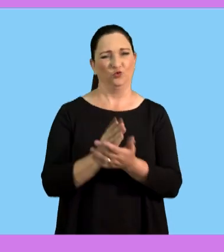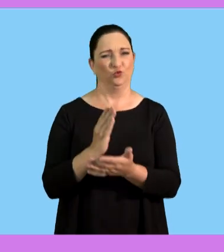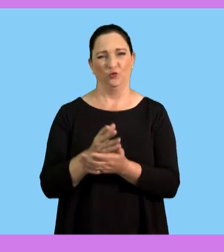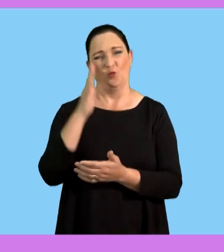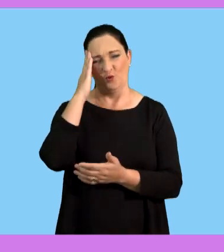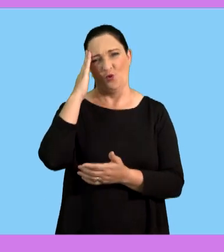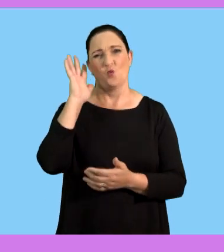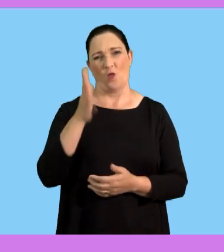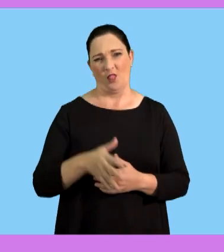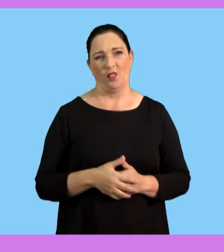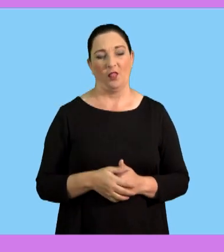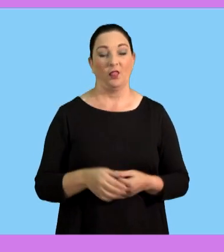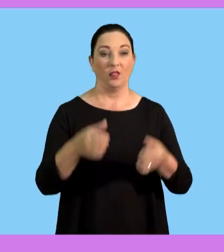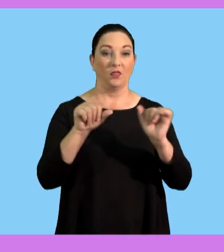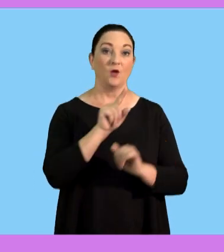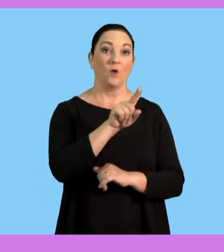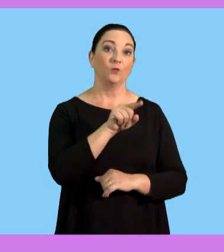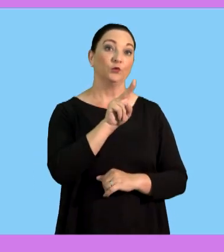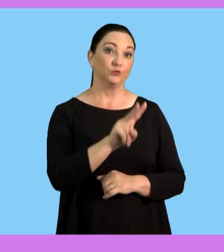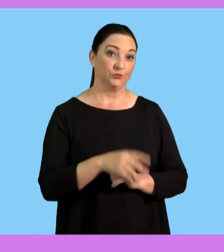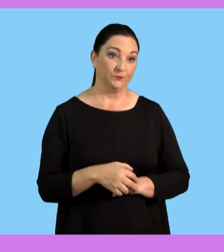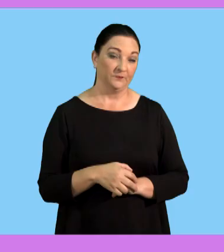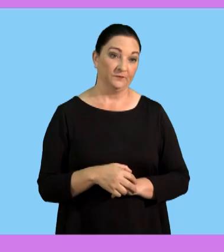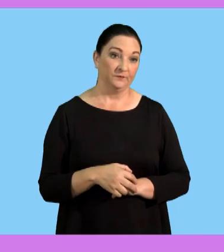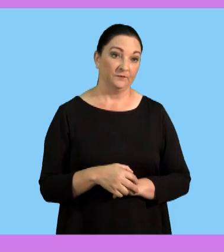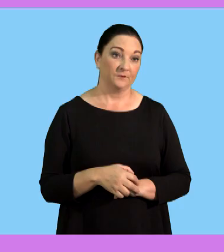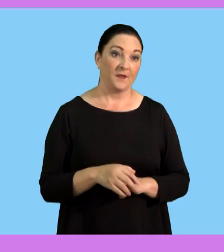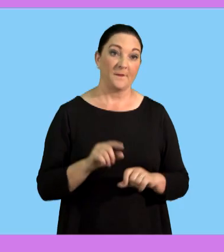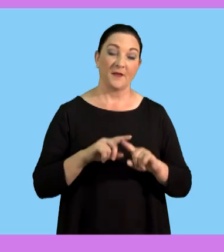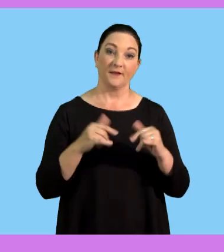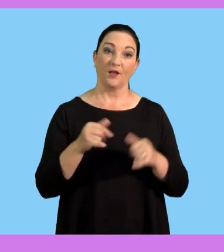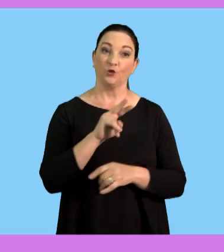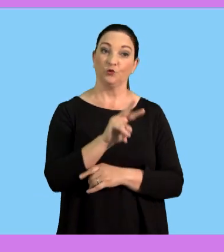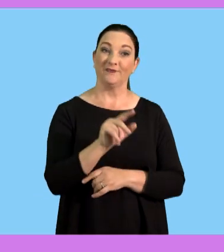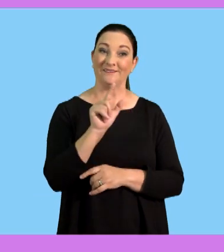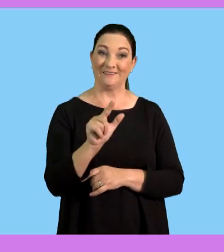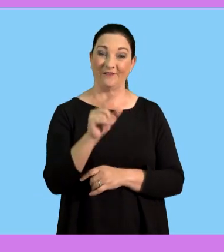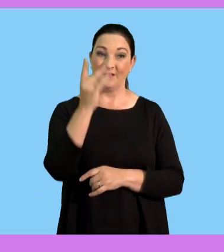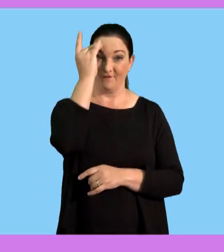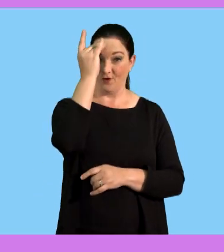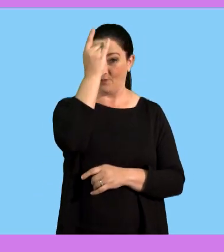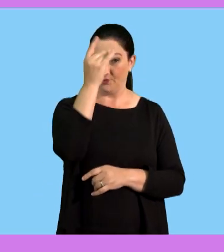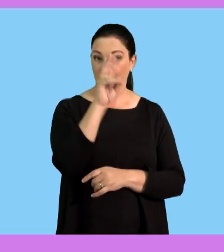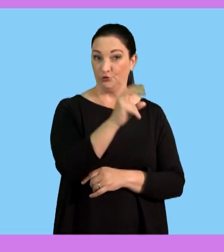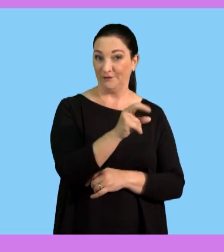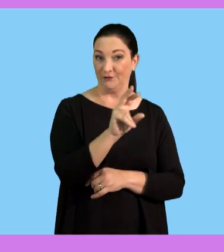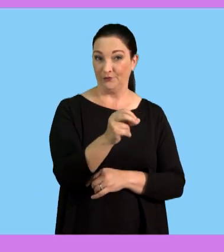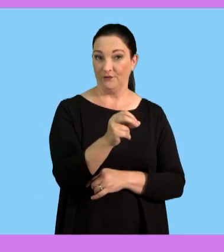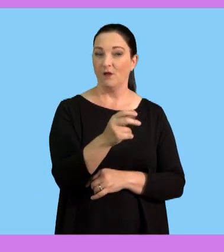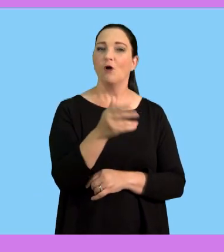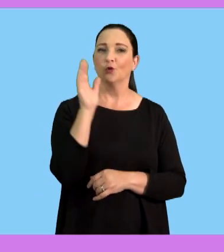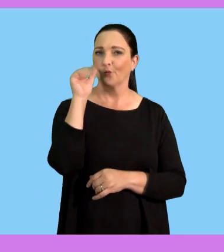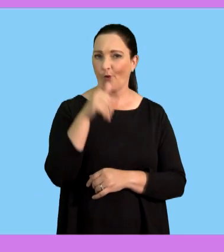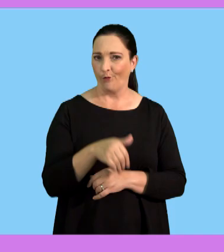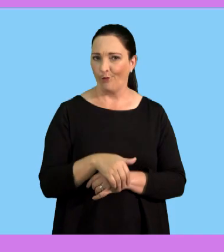increase. Okay, question 1.2. It says it will be the 27th of March